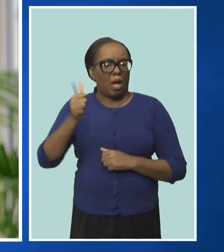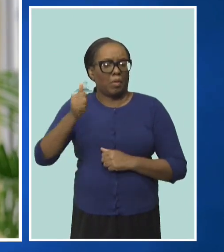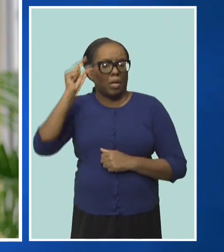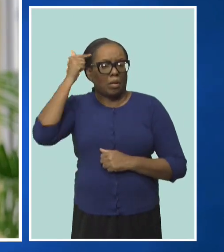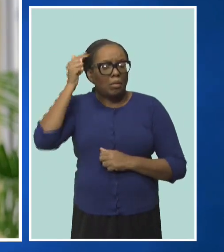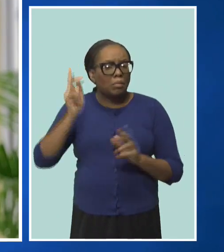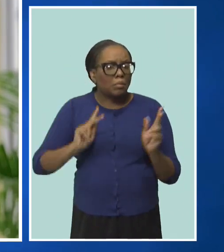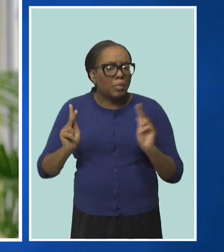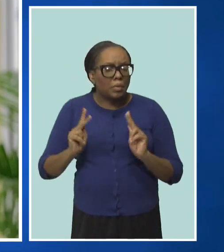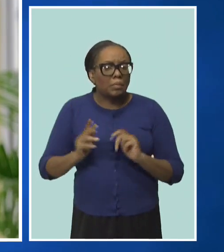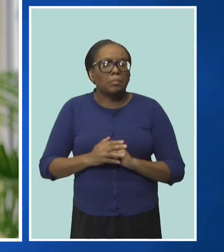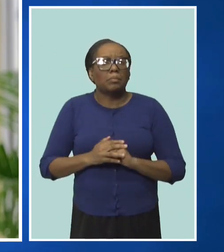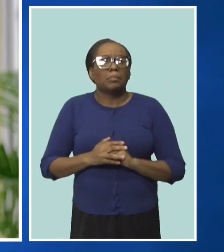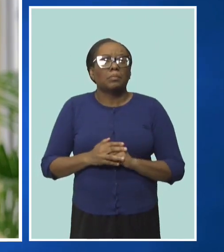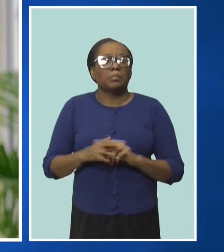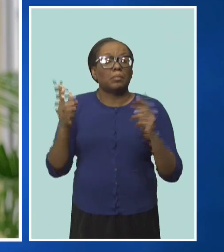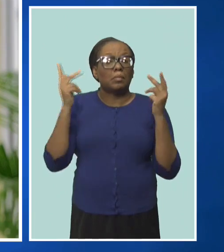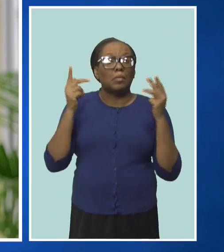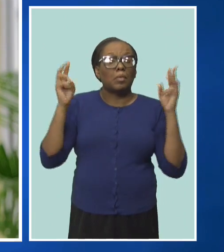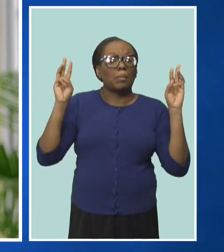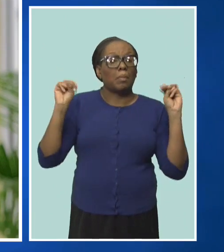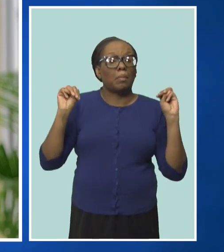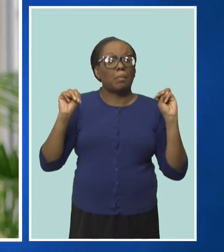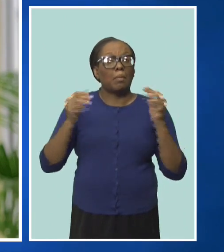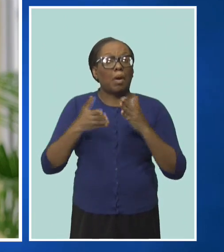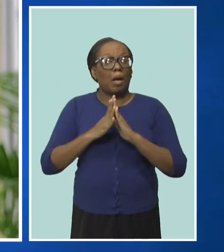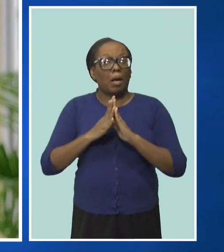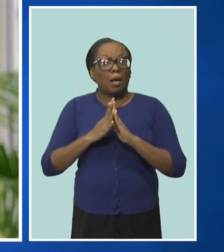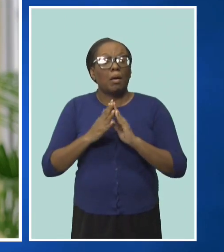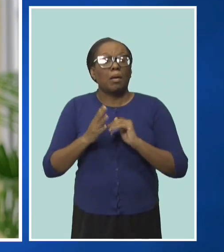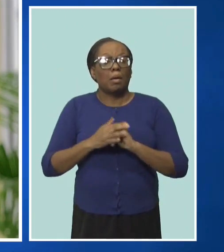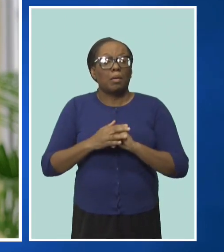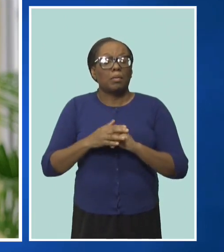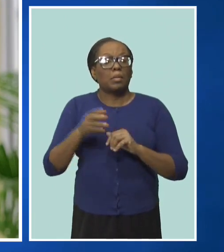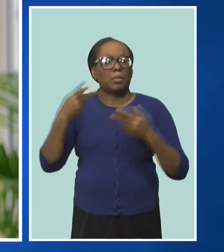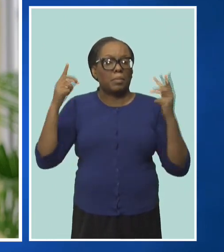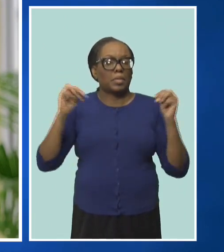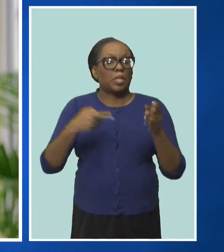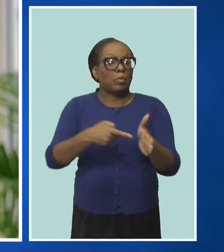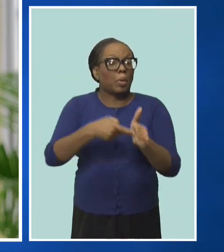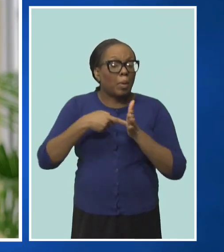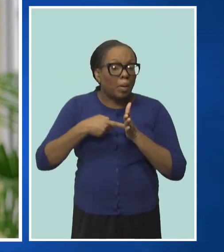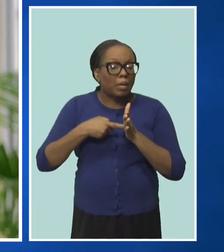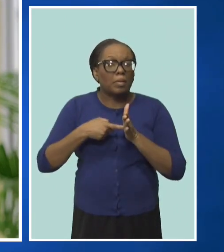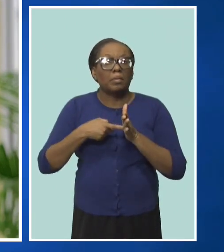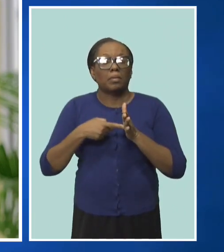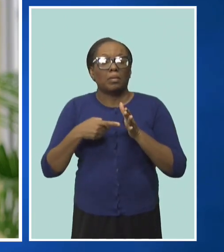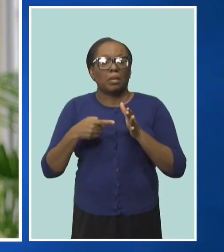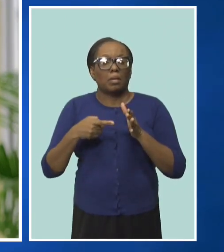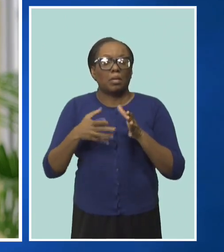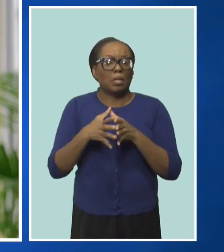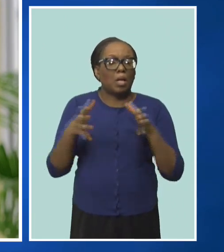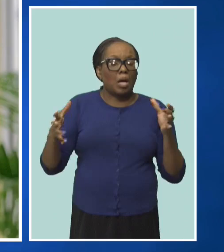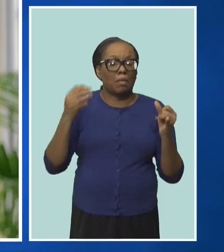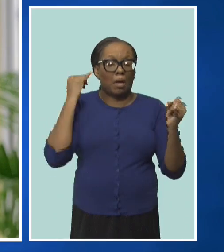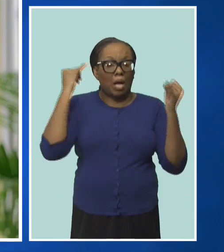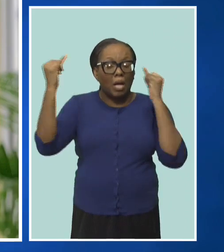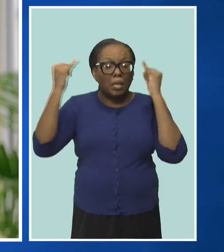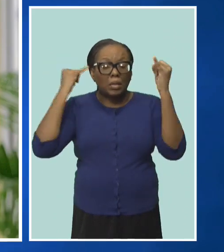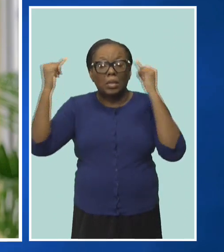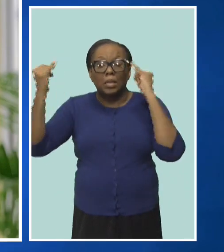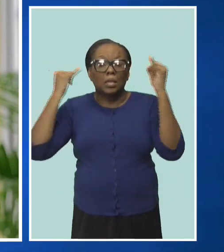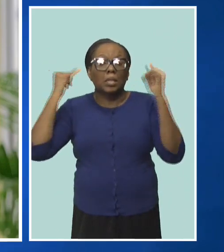Minister has required, not requested, required that a lot of the ideas which have